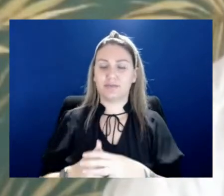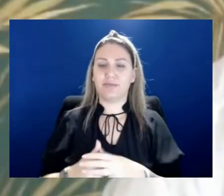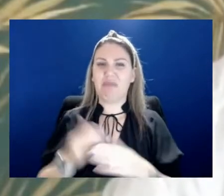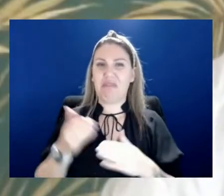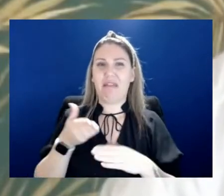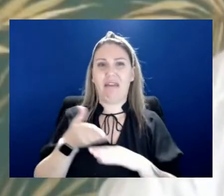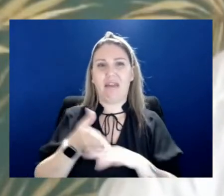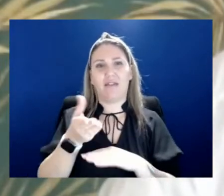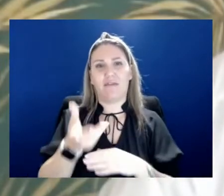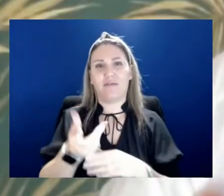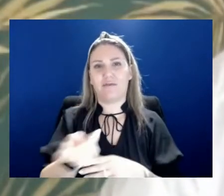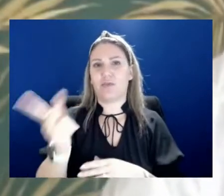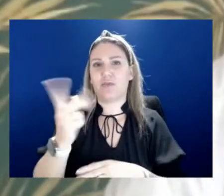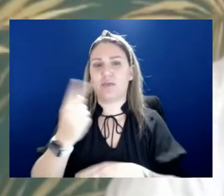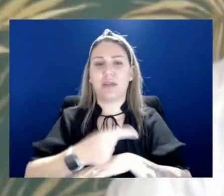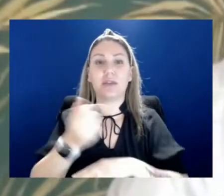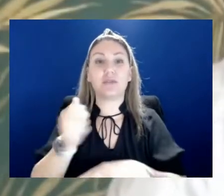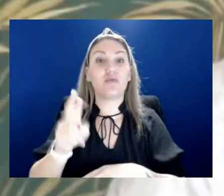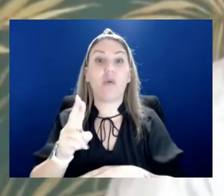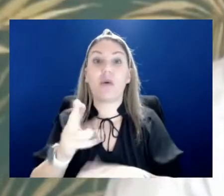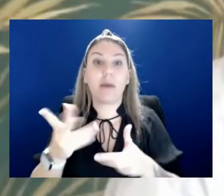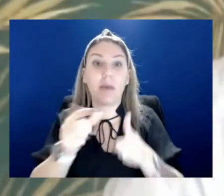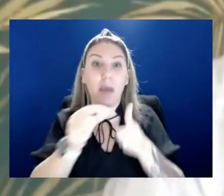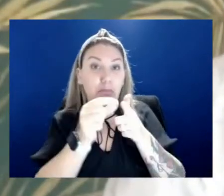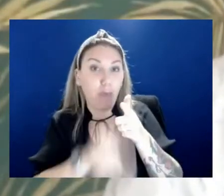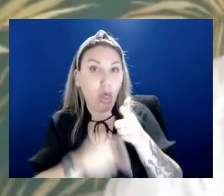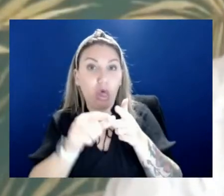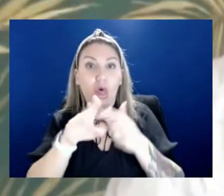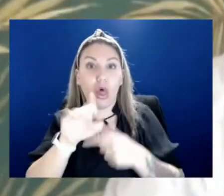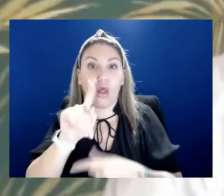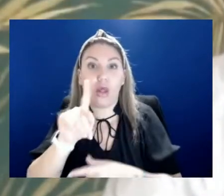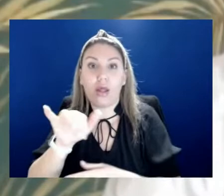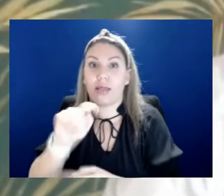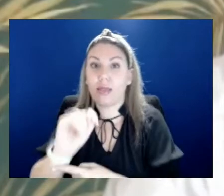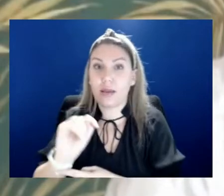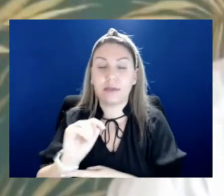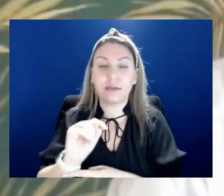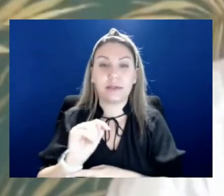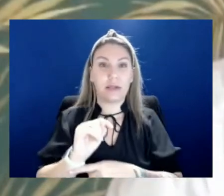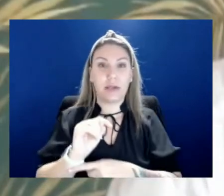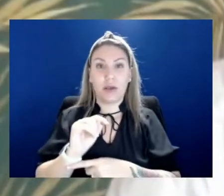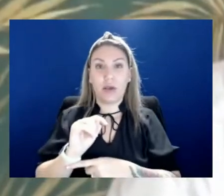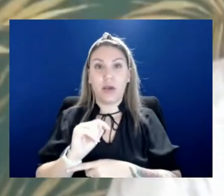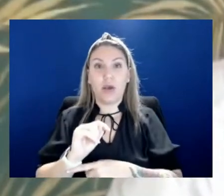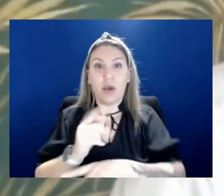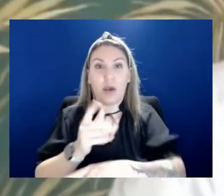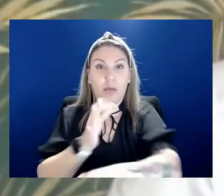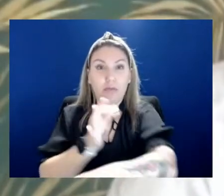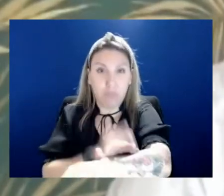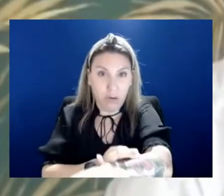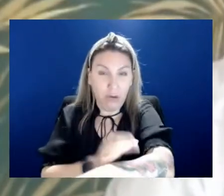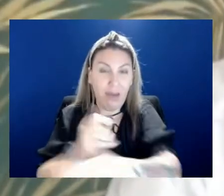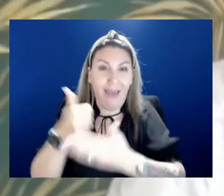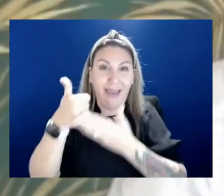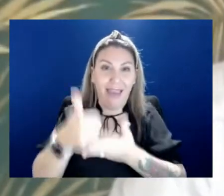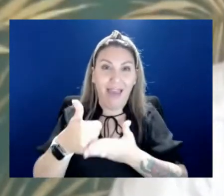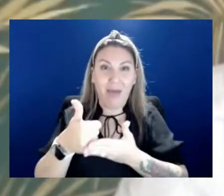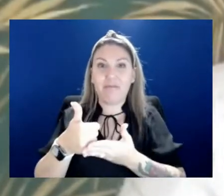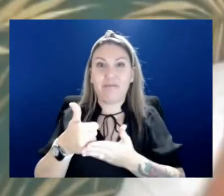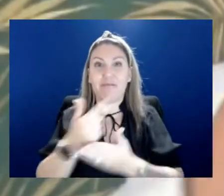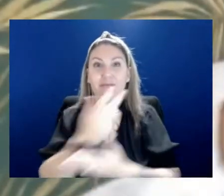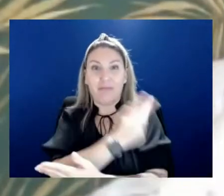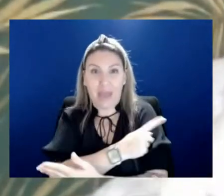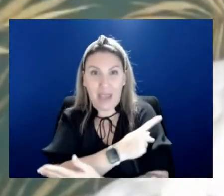bullet wounds, after some mine wounds. This is help to patient, help to us,